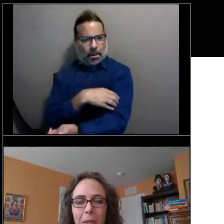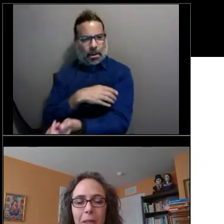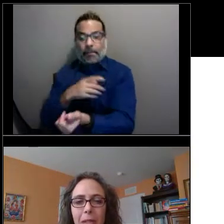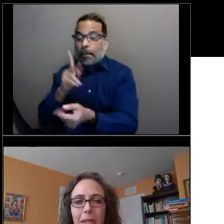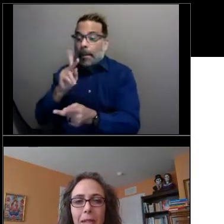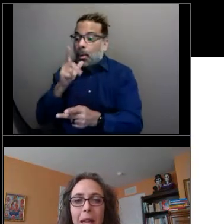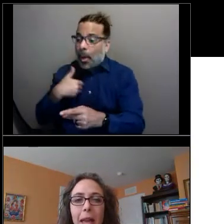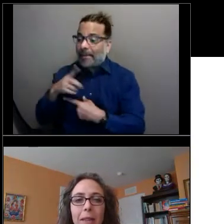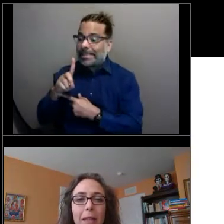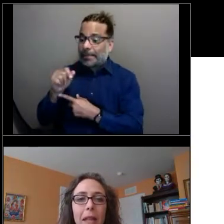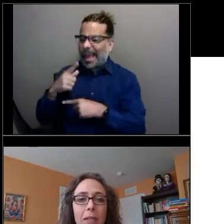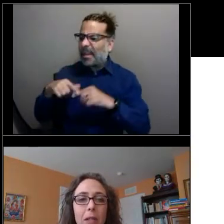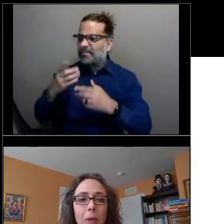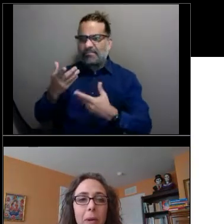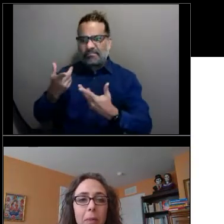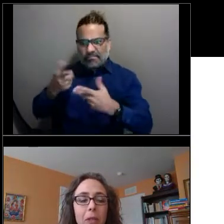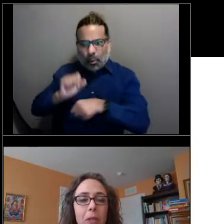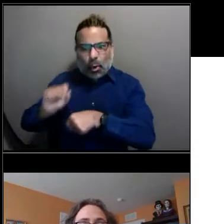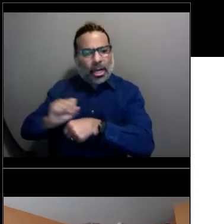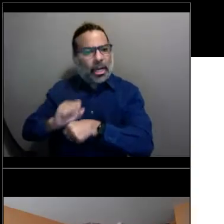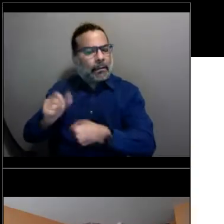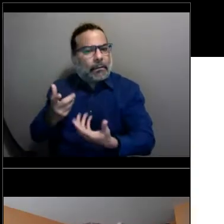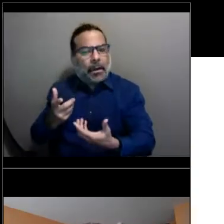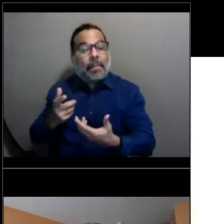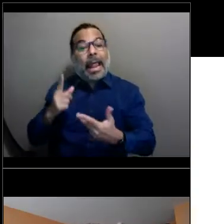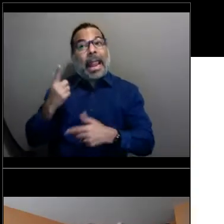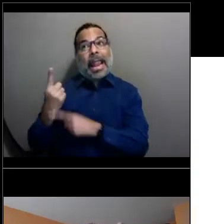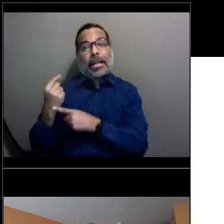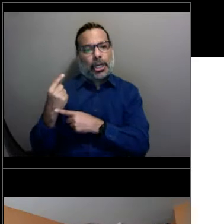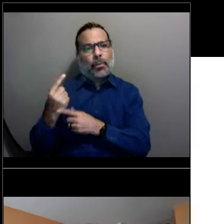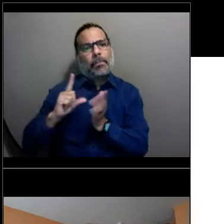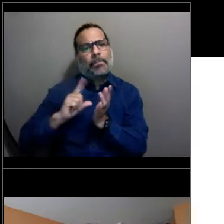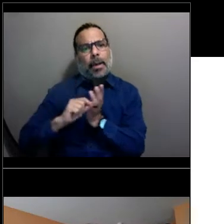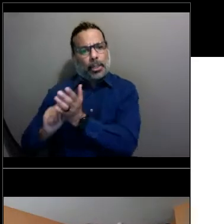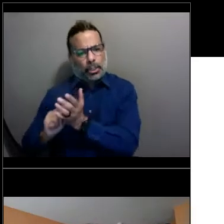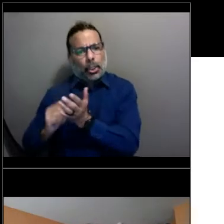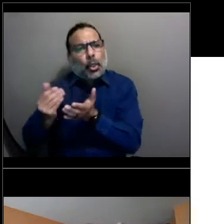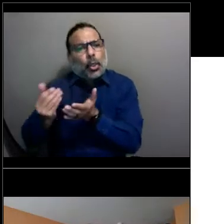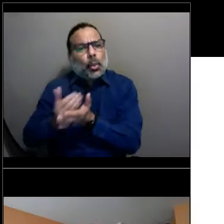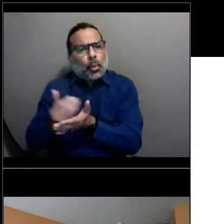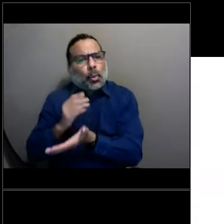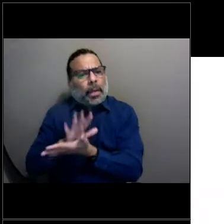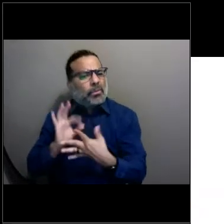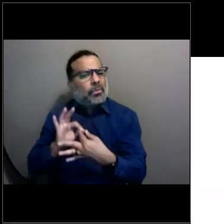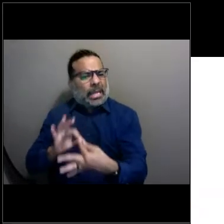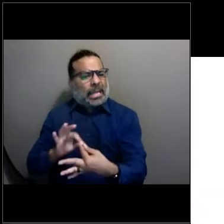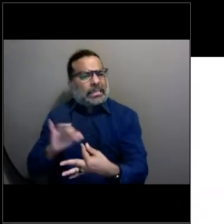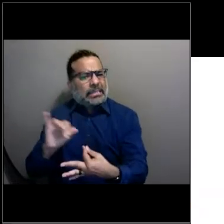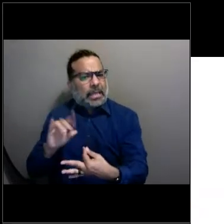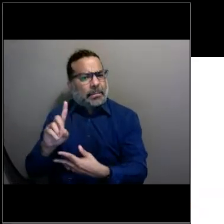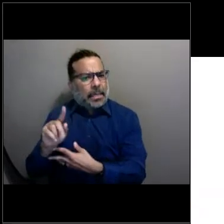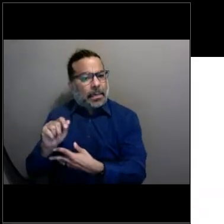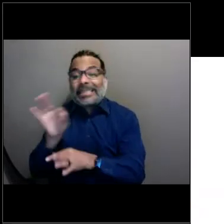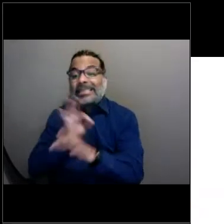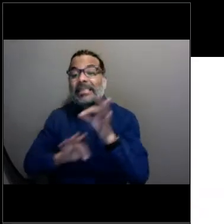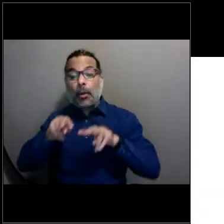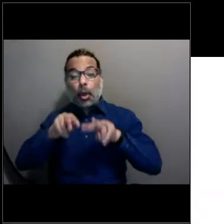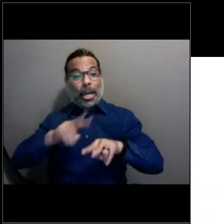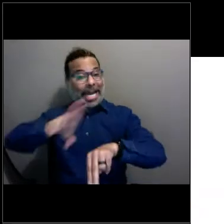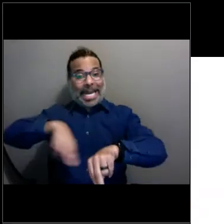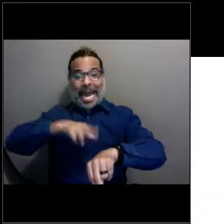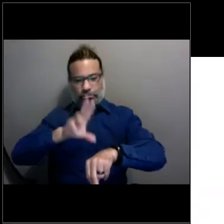with disabilities. And then last year we published a couple of new iterations of those, but instead of looking at the national level,